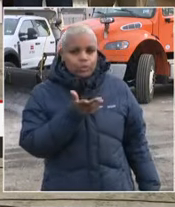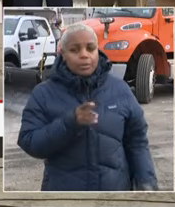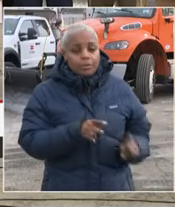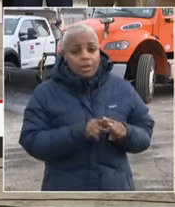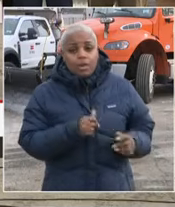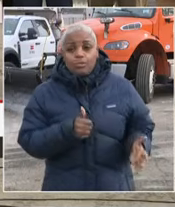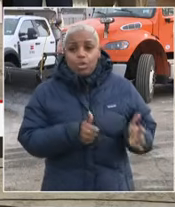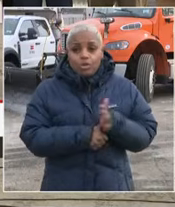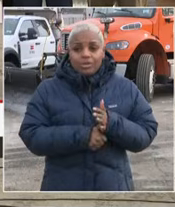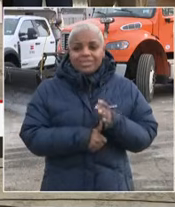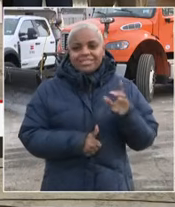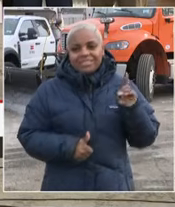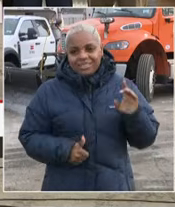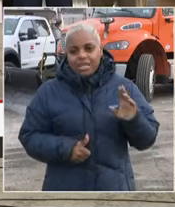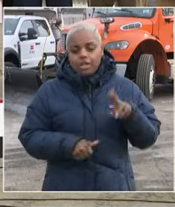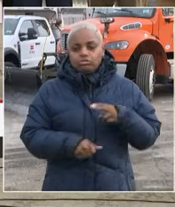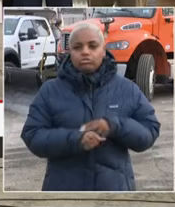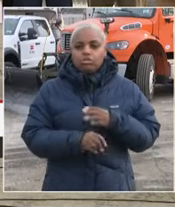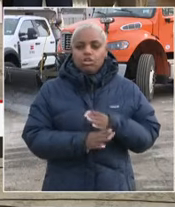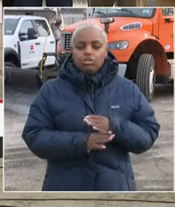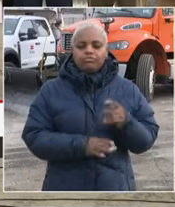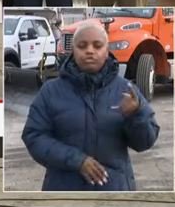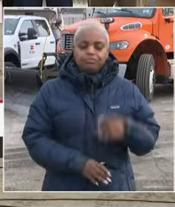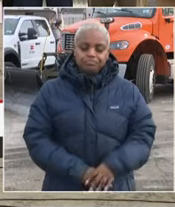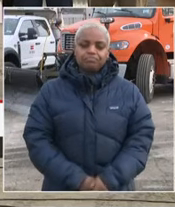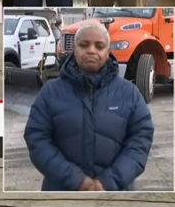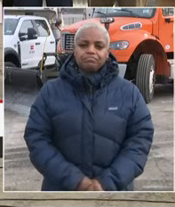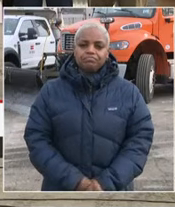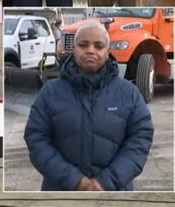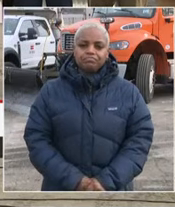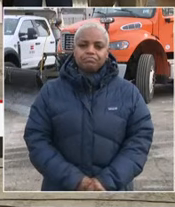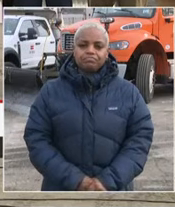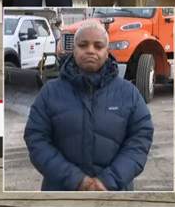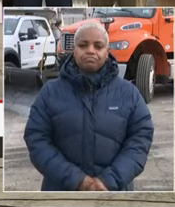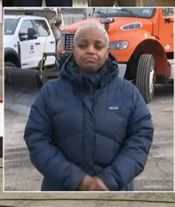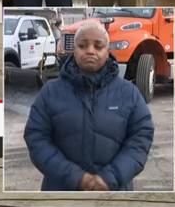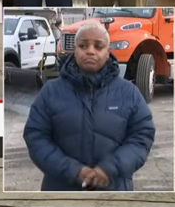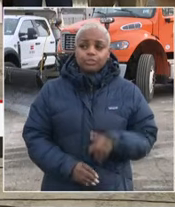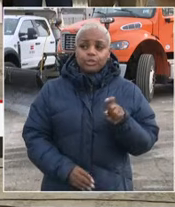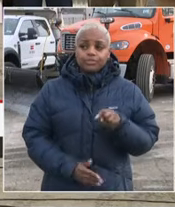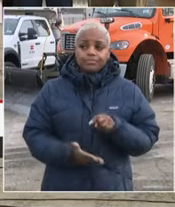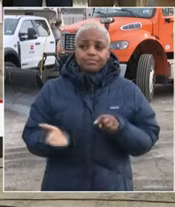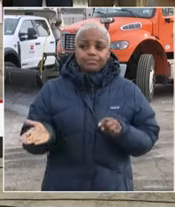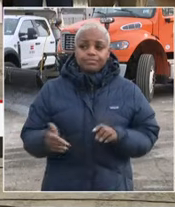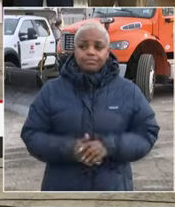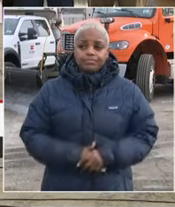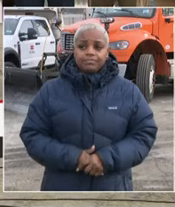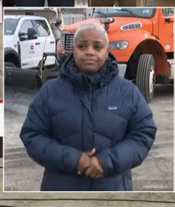Guard. Thank you. Yep. Any other questions? Yes. Good morning.